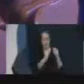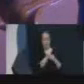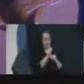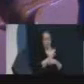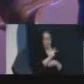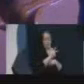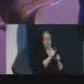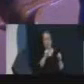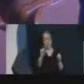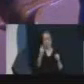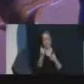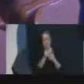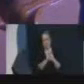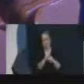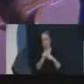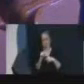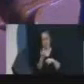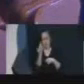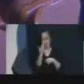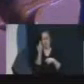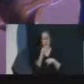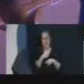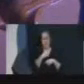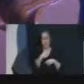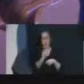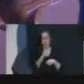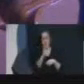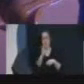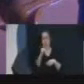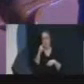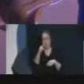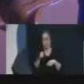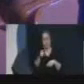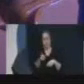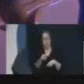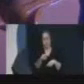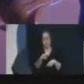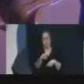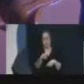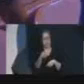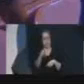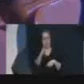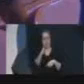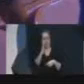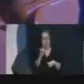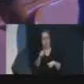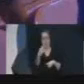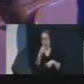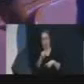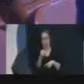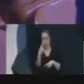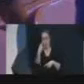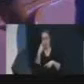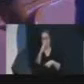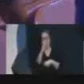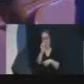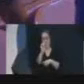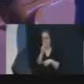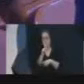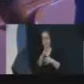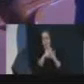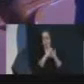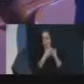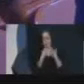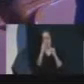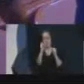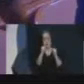7th grade. The only reason why I was willing to do this for him is because he is zoned for high school with block scheduling, which means he will be able to double up on math